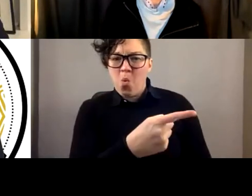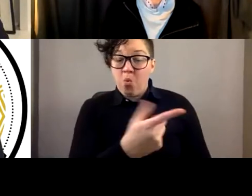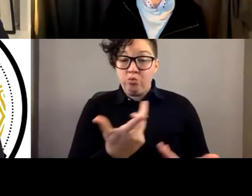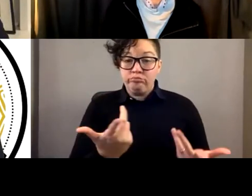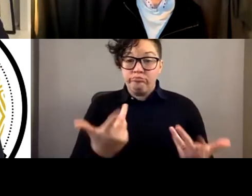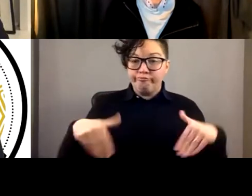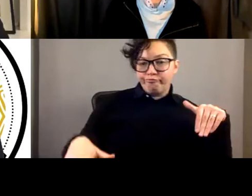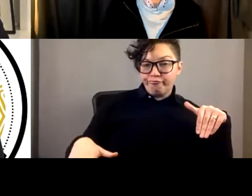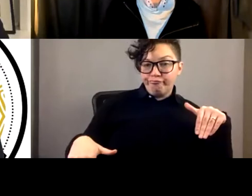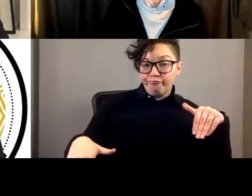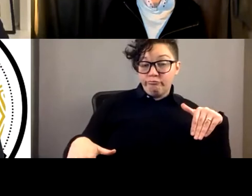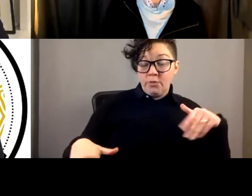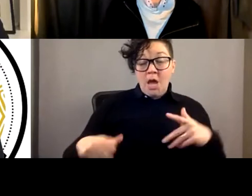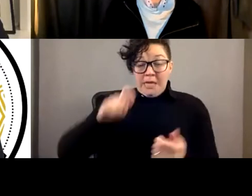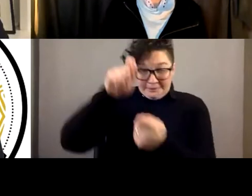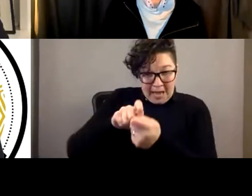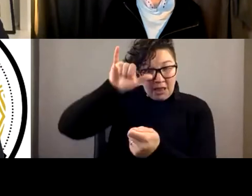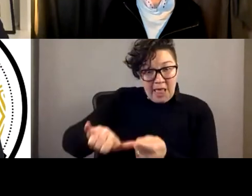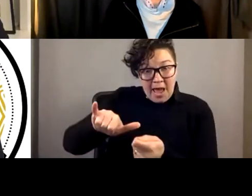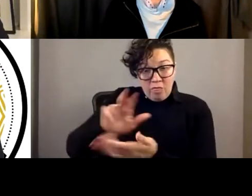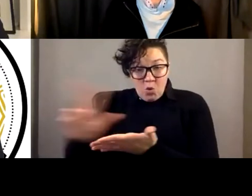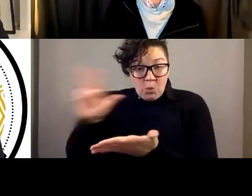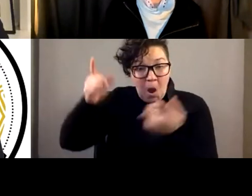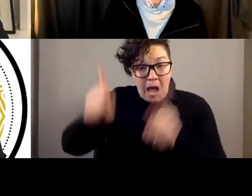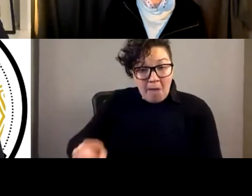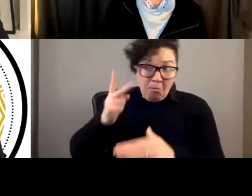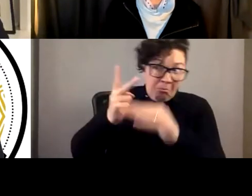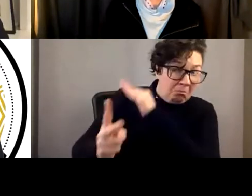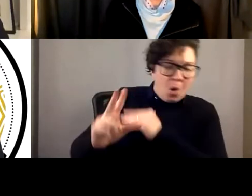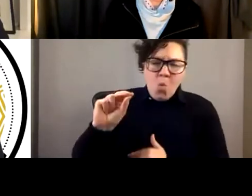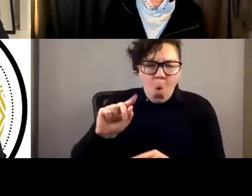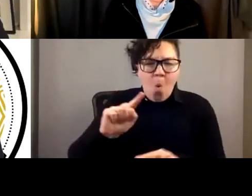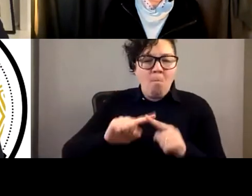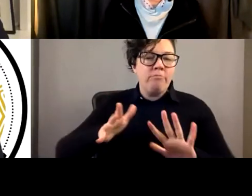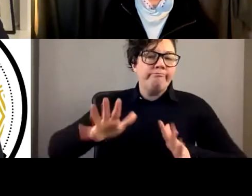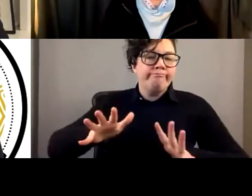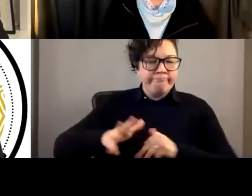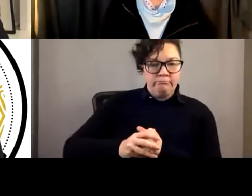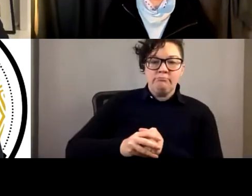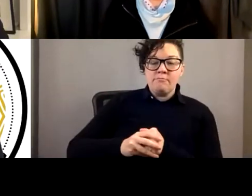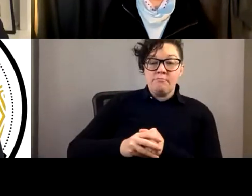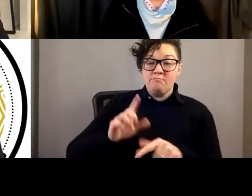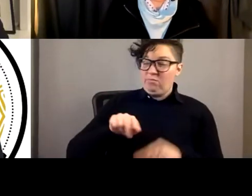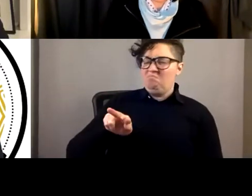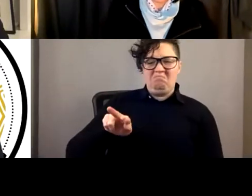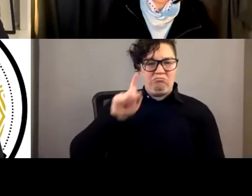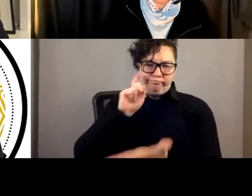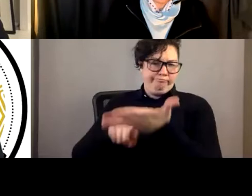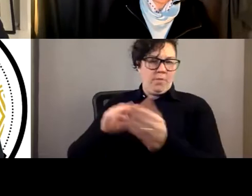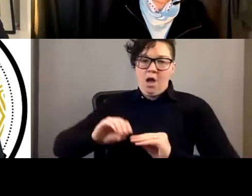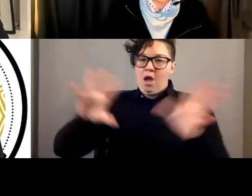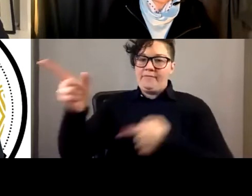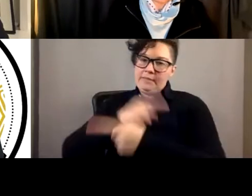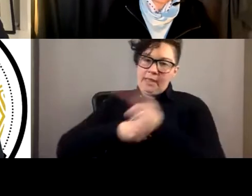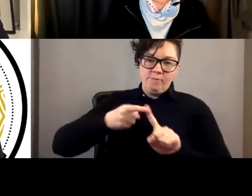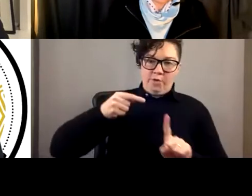what would happen 3 weeks ago? No, we didn't. And yet, what happened is so recognizable and the responses so legible that they seem